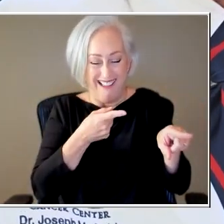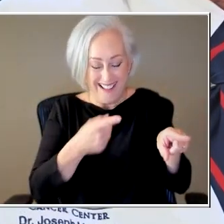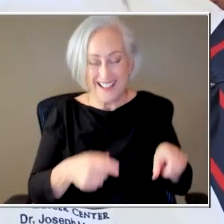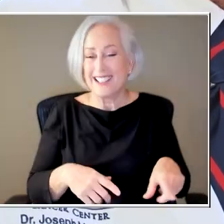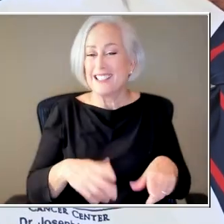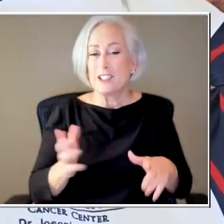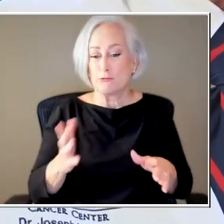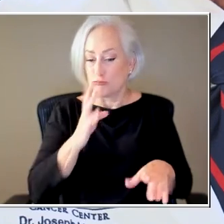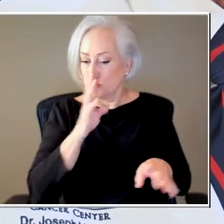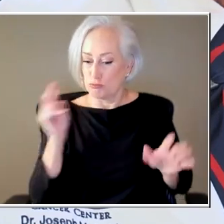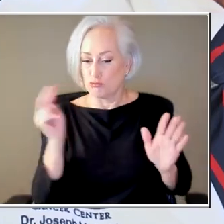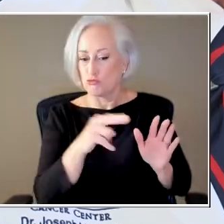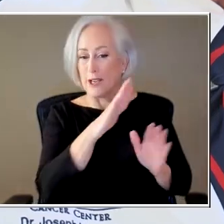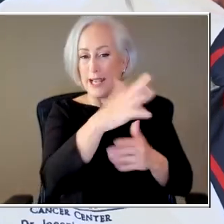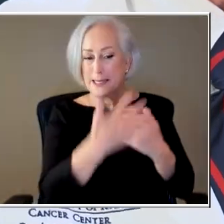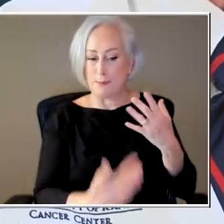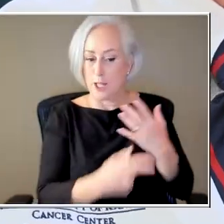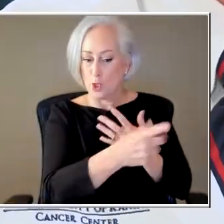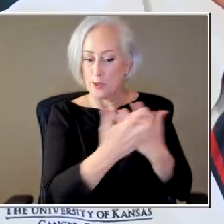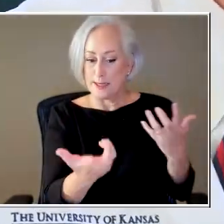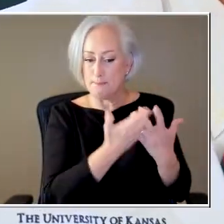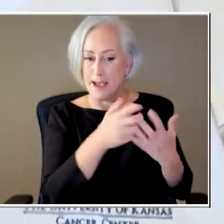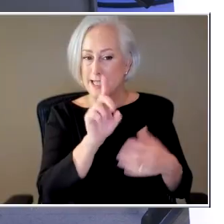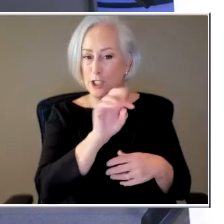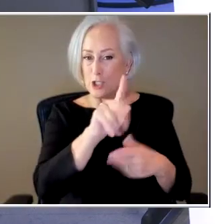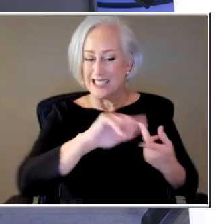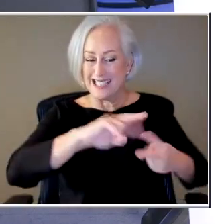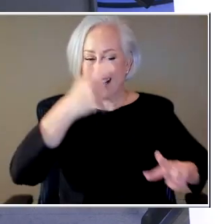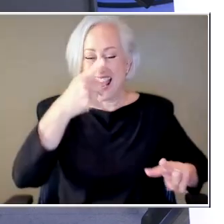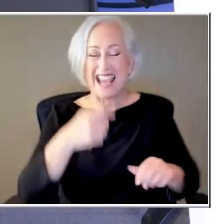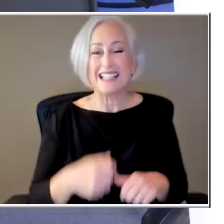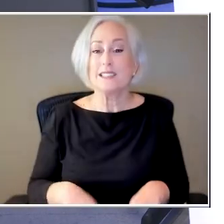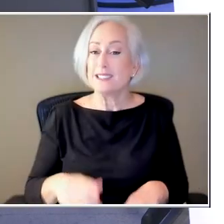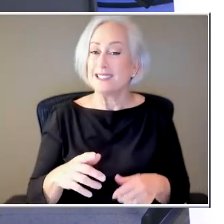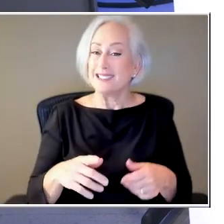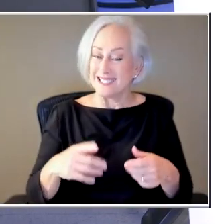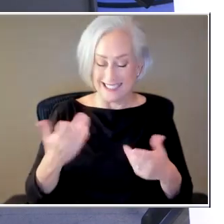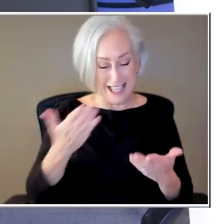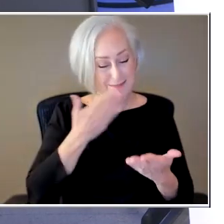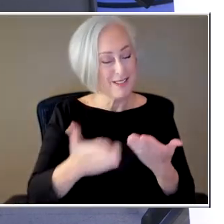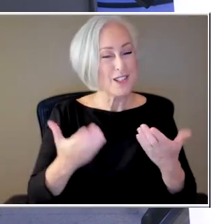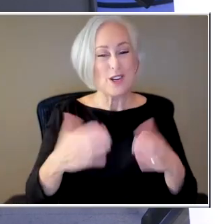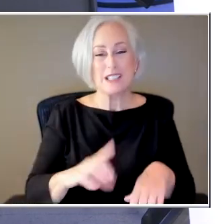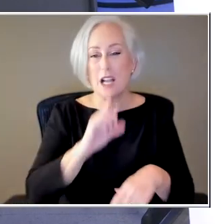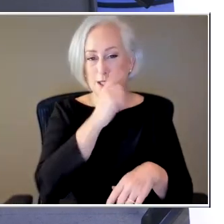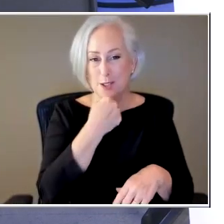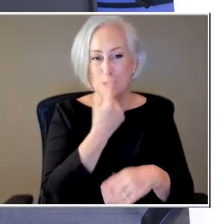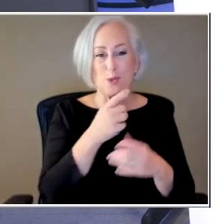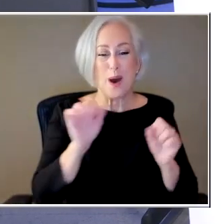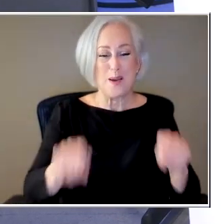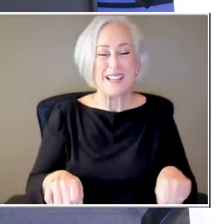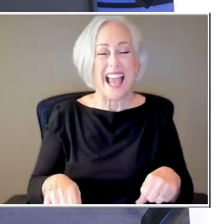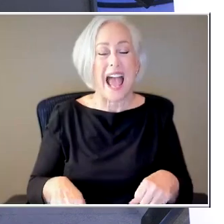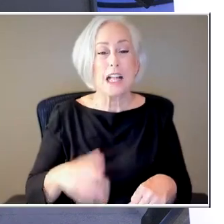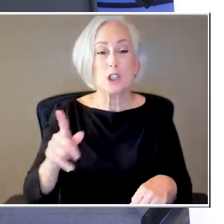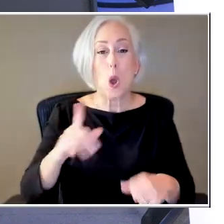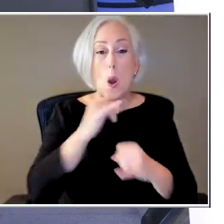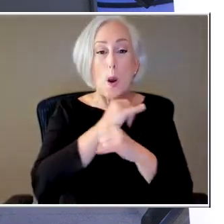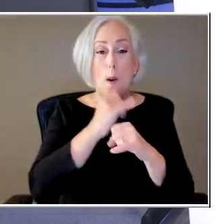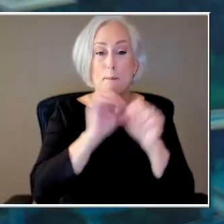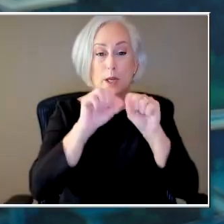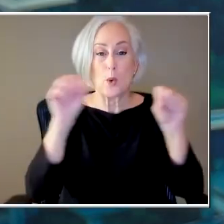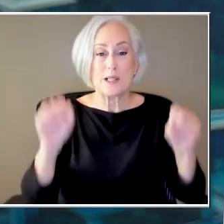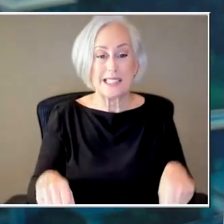blood and you'll see it matches the DNA. See, it pays to swab. That's it right. pays to get your swab done. So the immune system of the